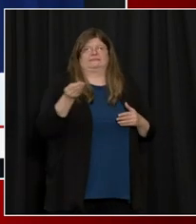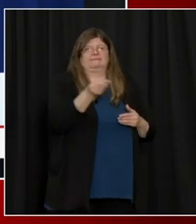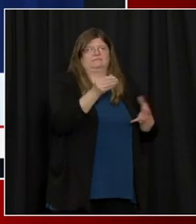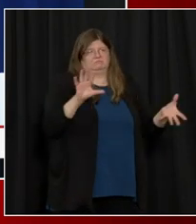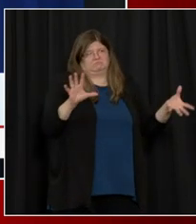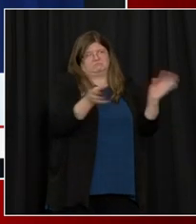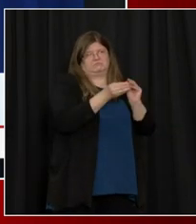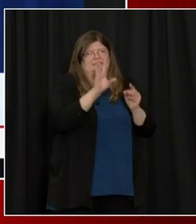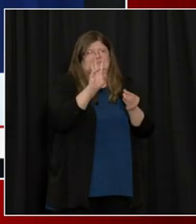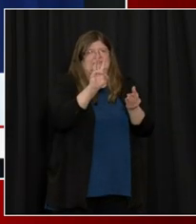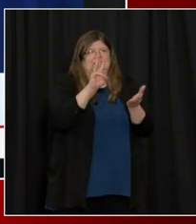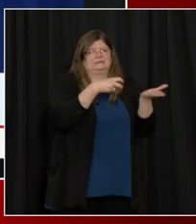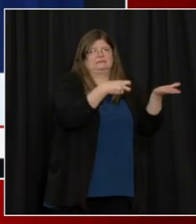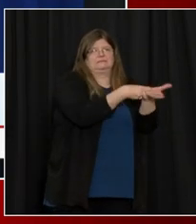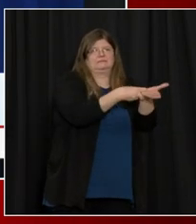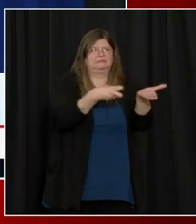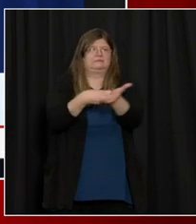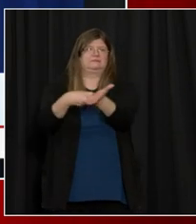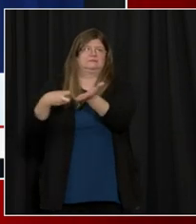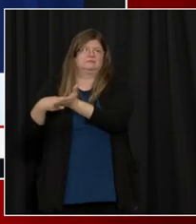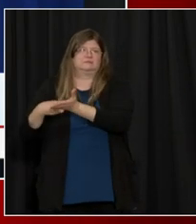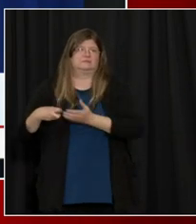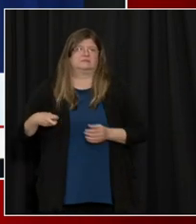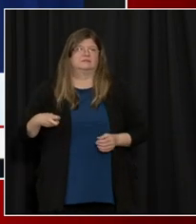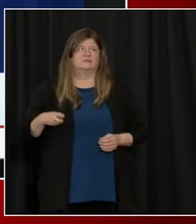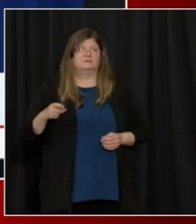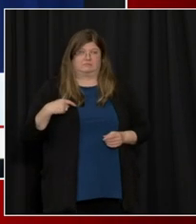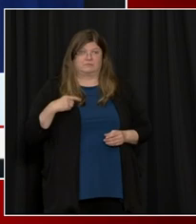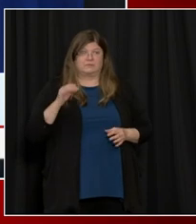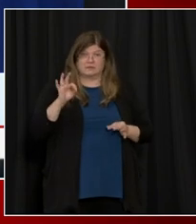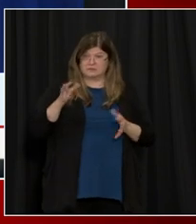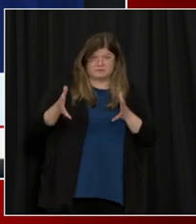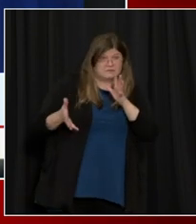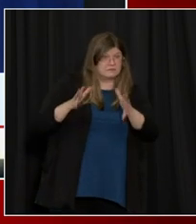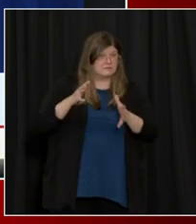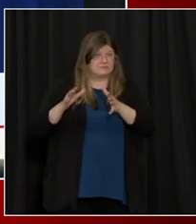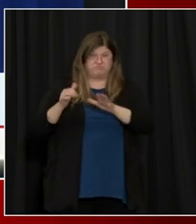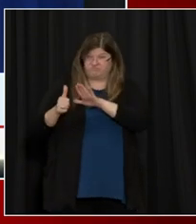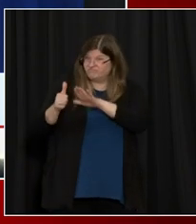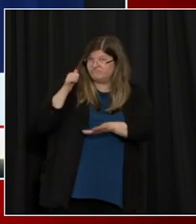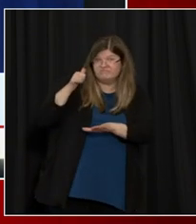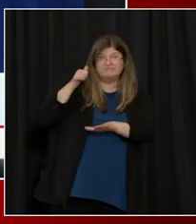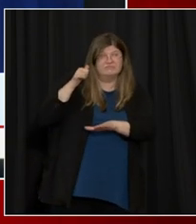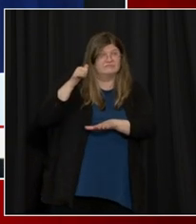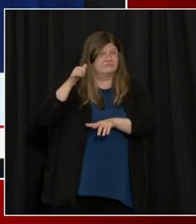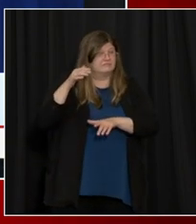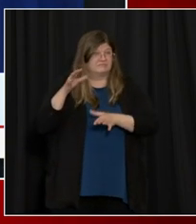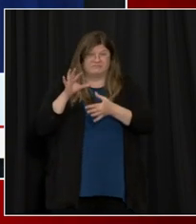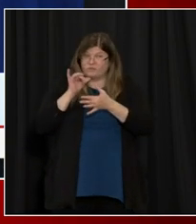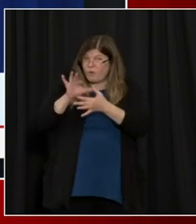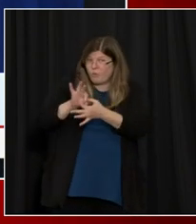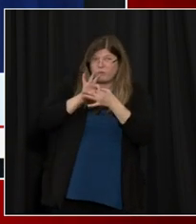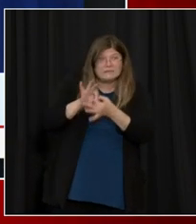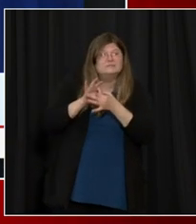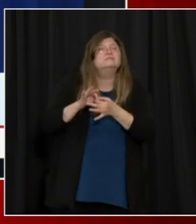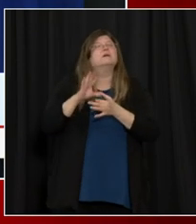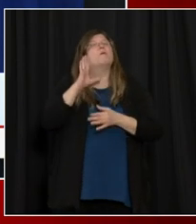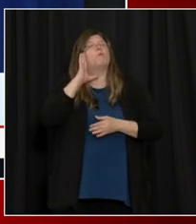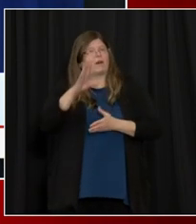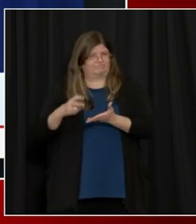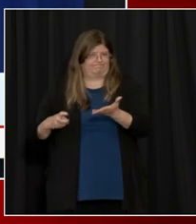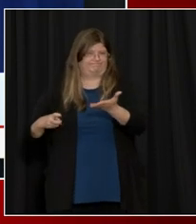issue them if we have people that are being completely non-compliant. We are getting complaints from the community about large